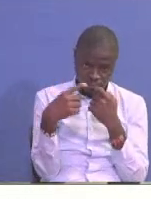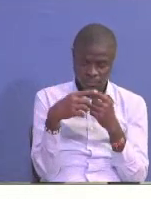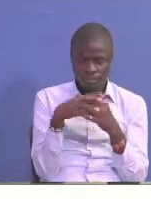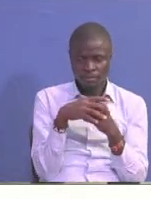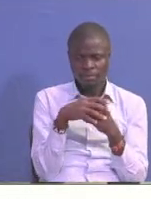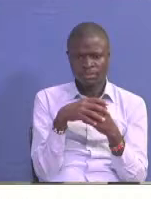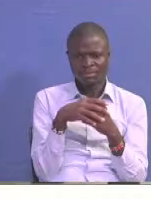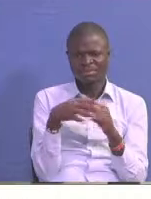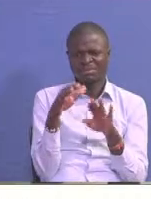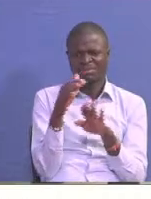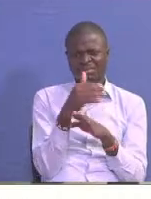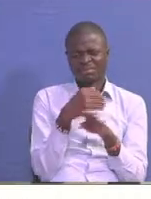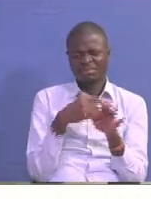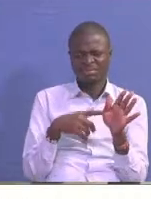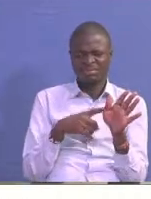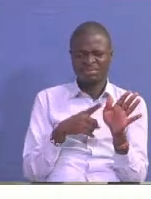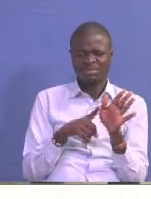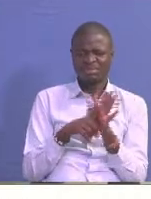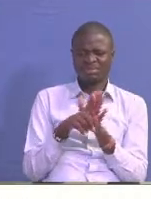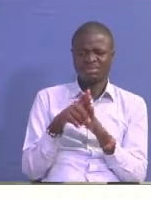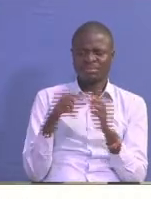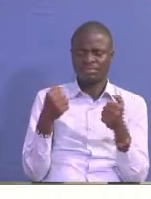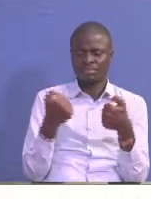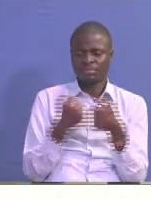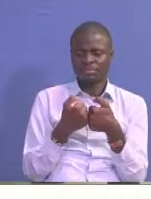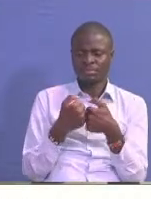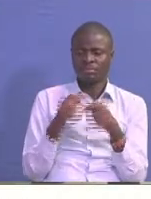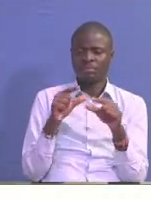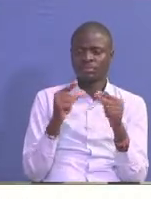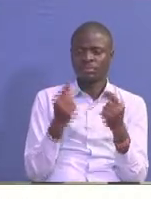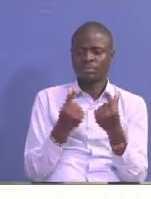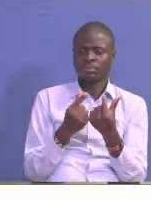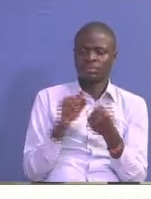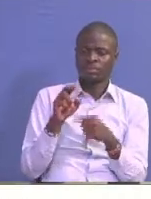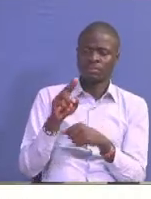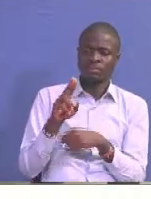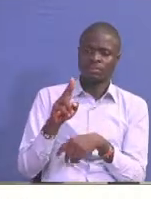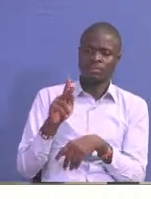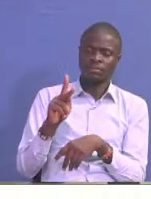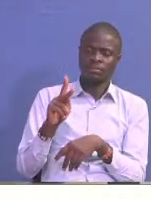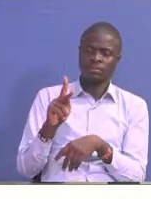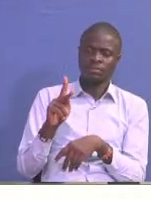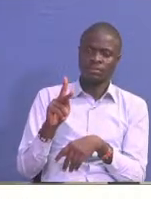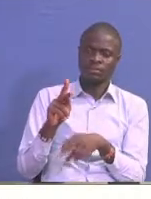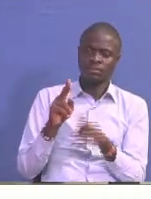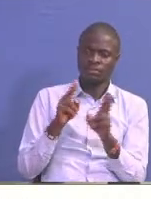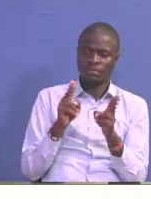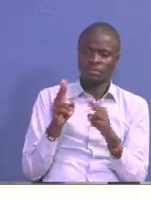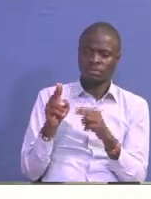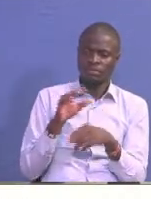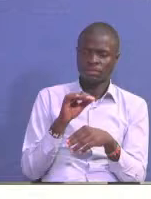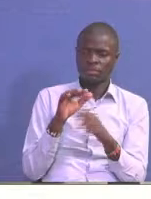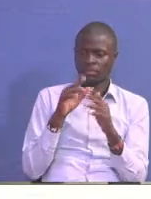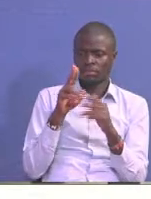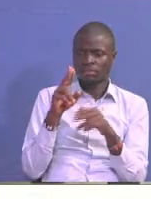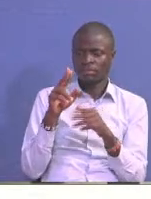Despite all the development that they are taking globally, UK normally and the